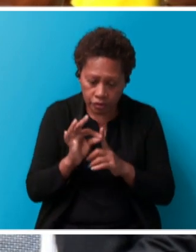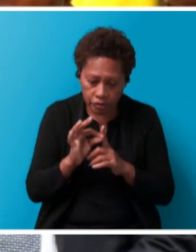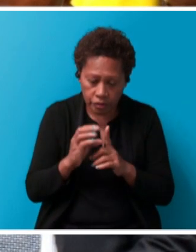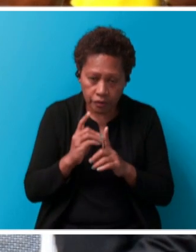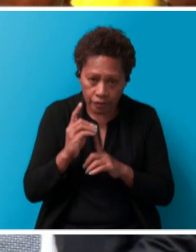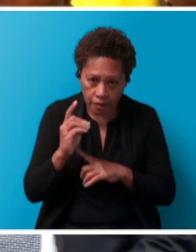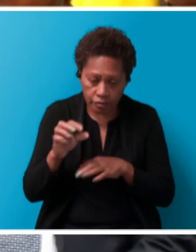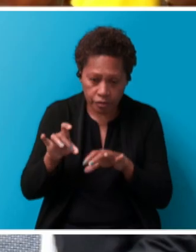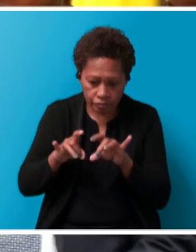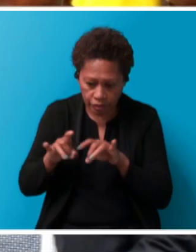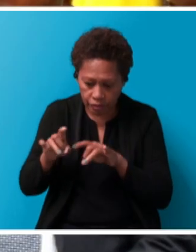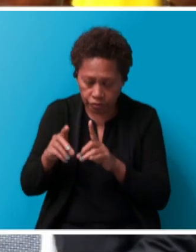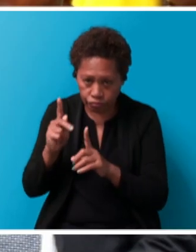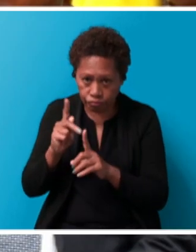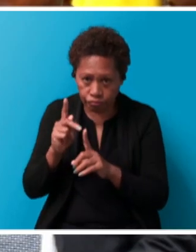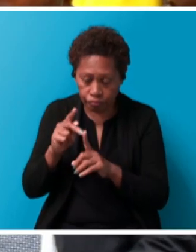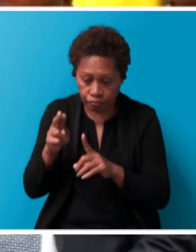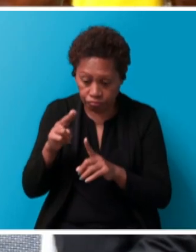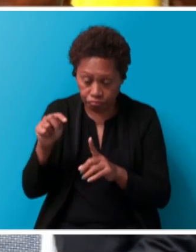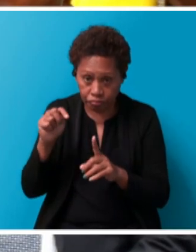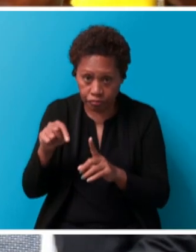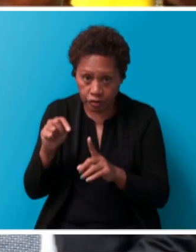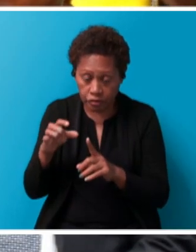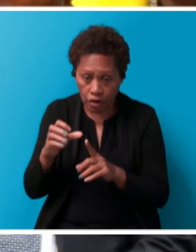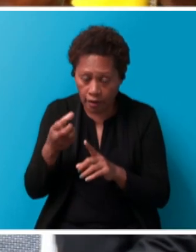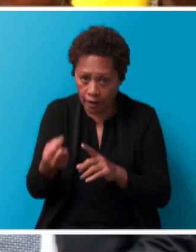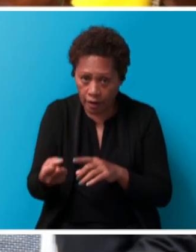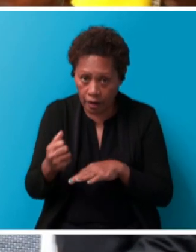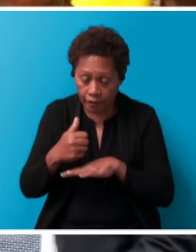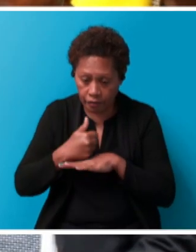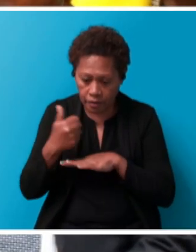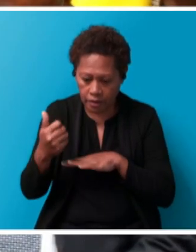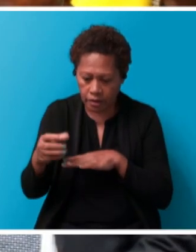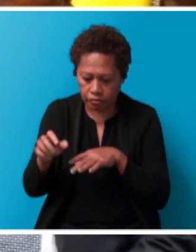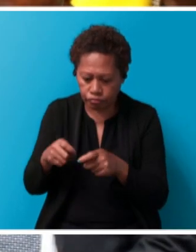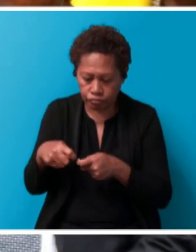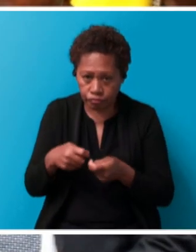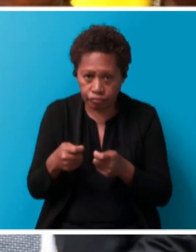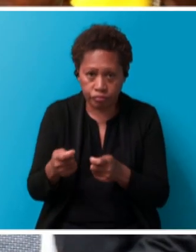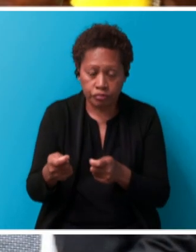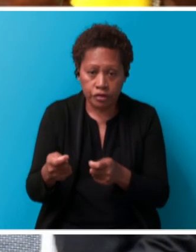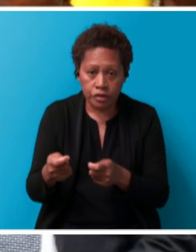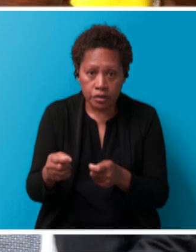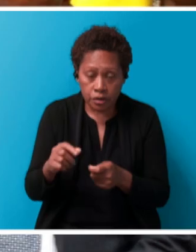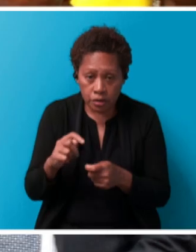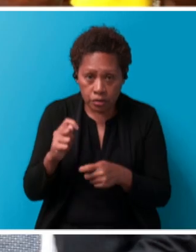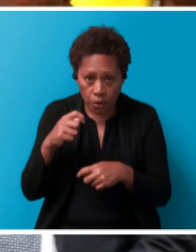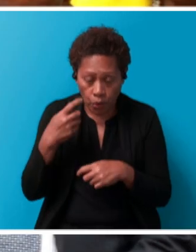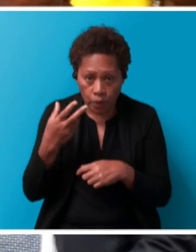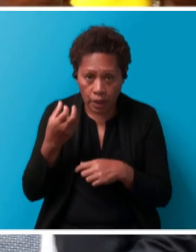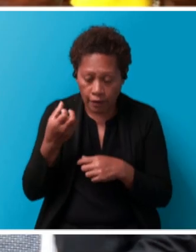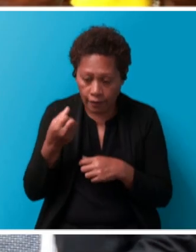priorities. To this effect, the government is advancing several key strategic initiatives and developments which will be critical in